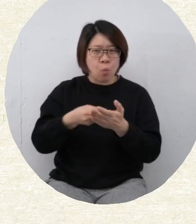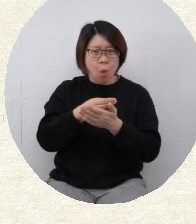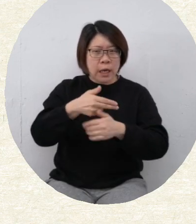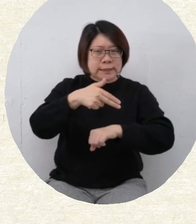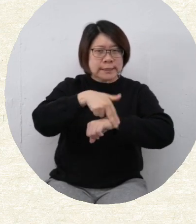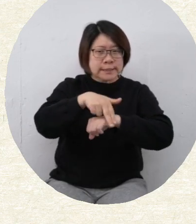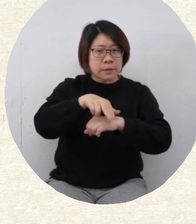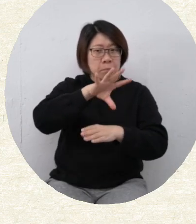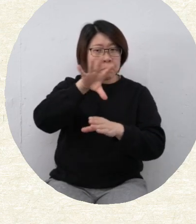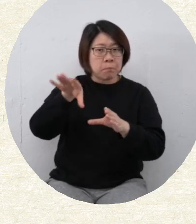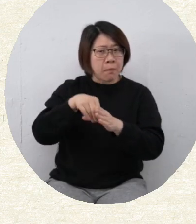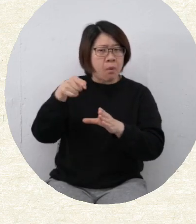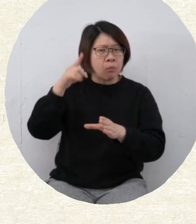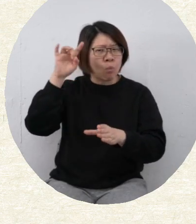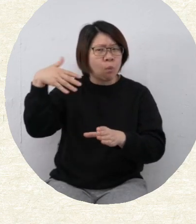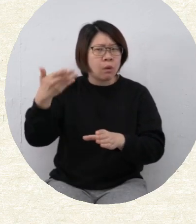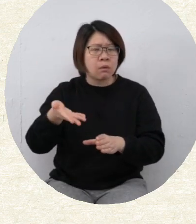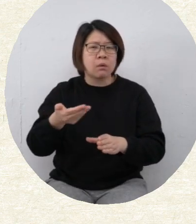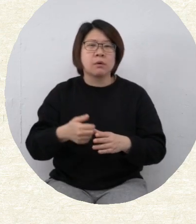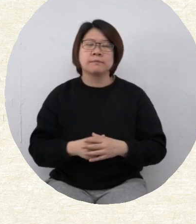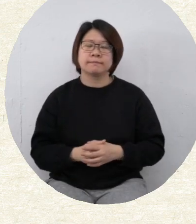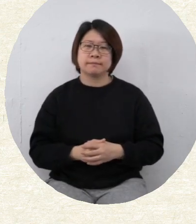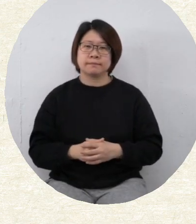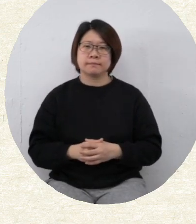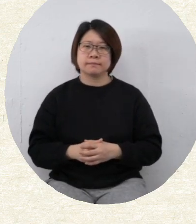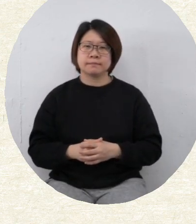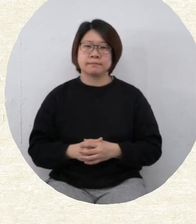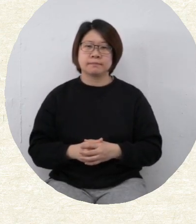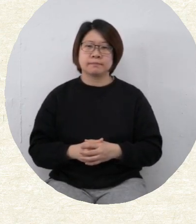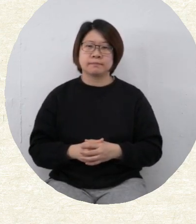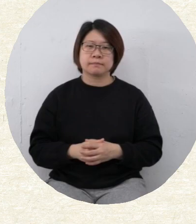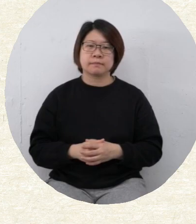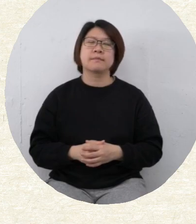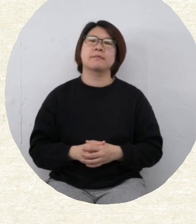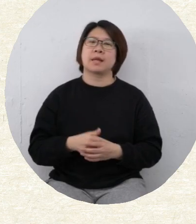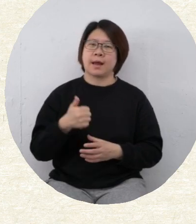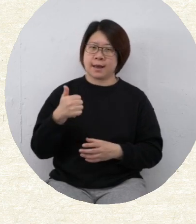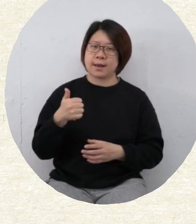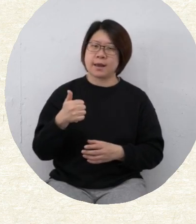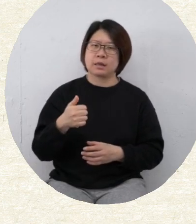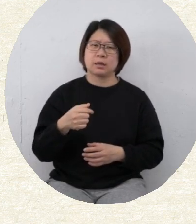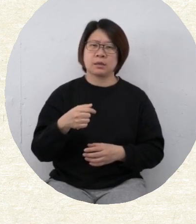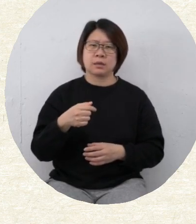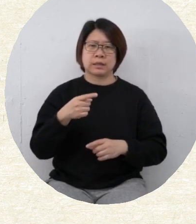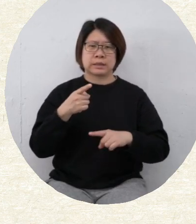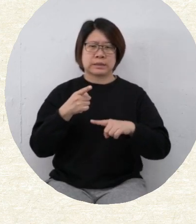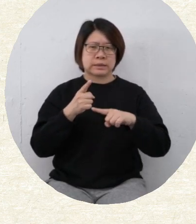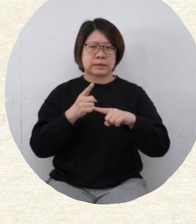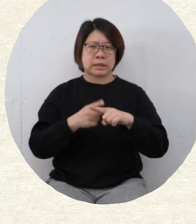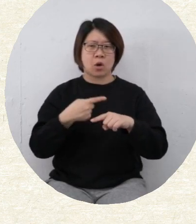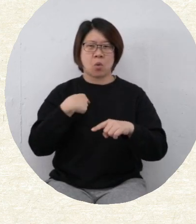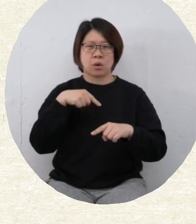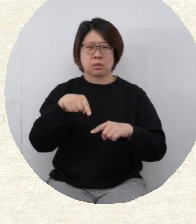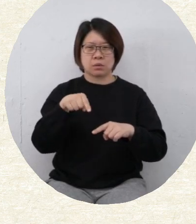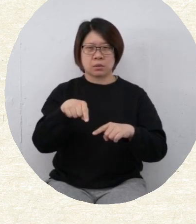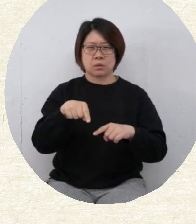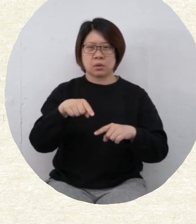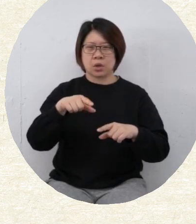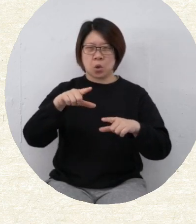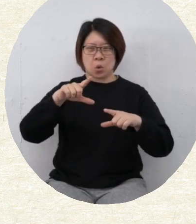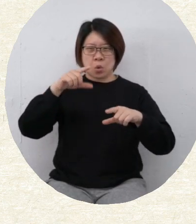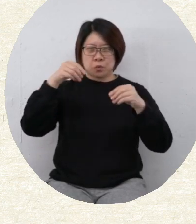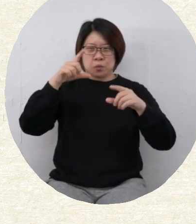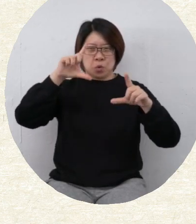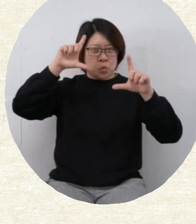Okay, will we move on to the next question? Yoonmi, you talk about Ikebana. Do